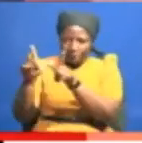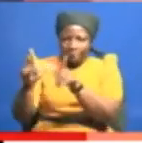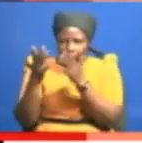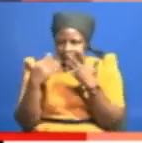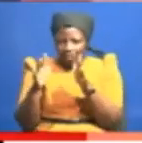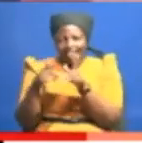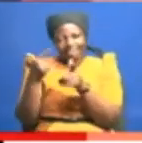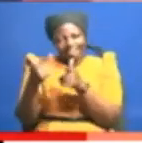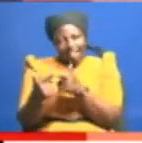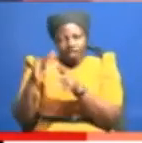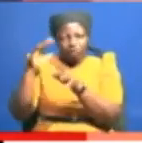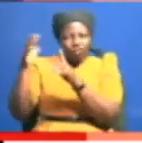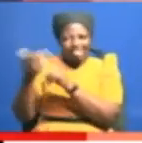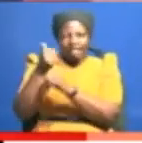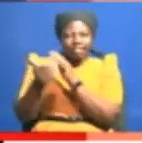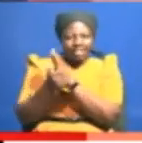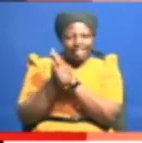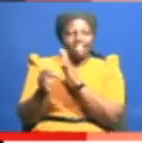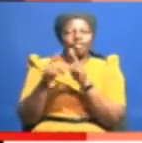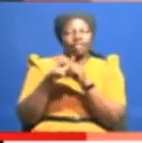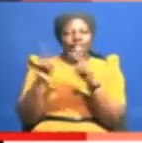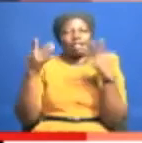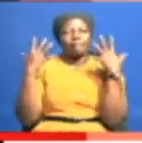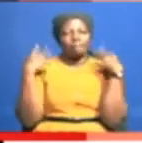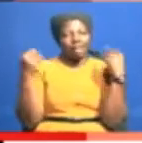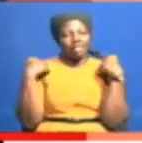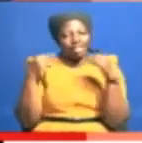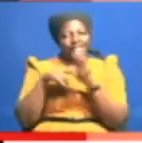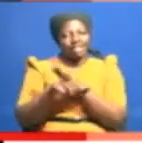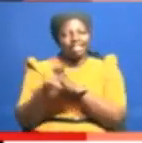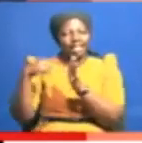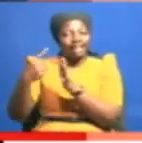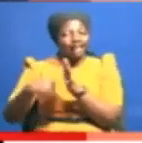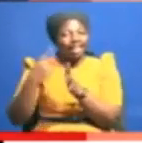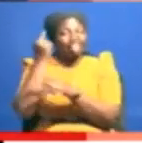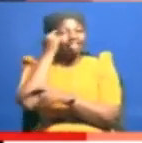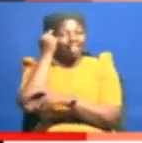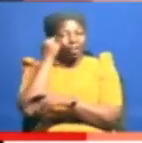skill for you to start practicing already mm-hmm. in the industry. So I think there are already